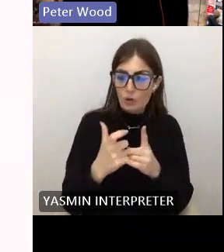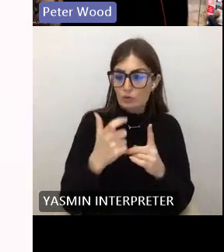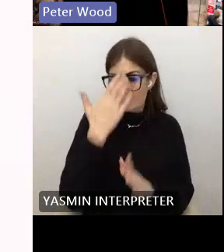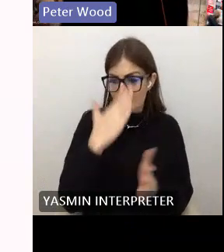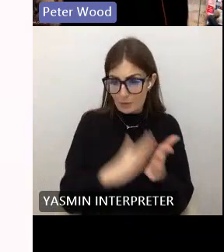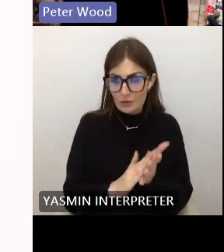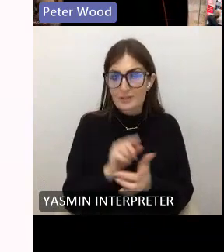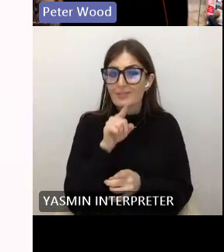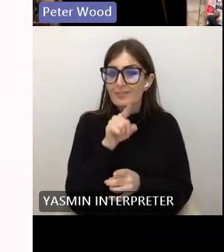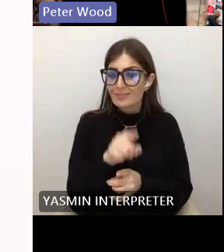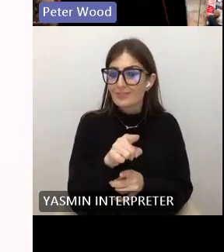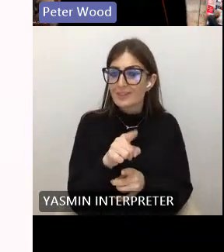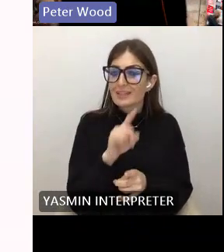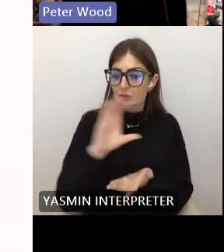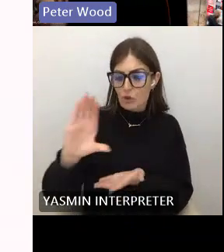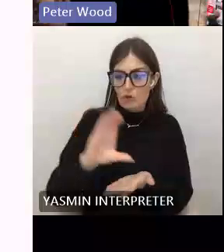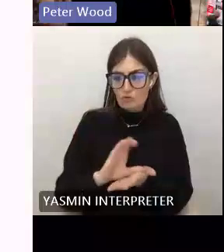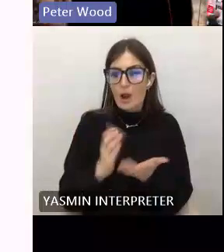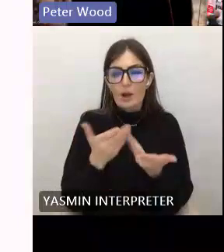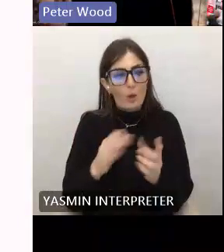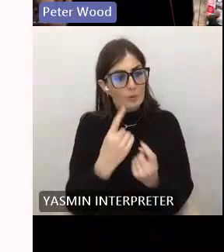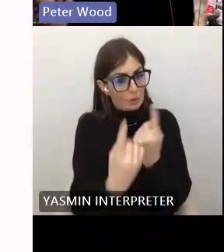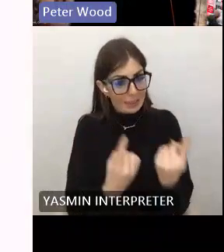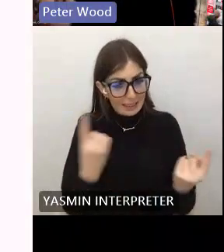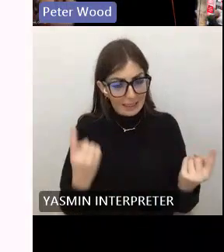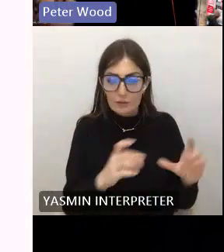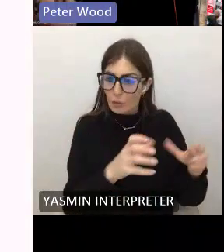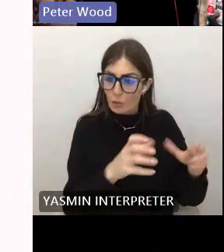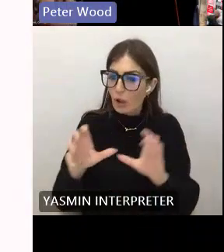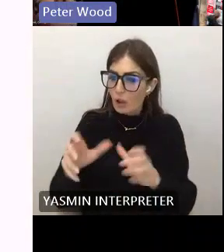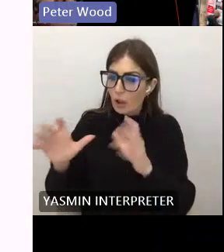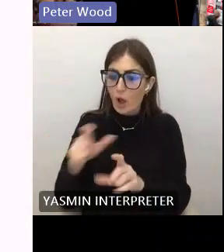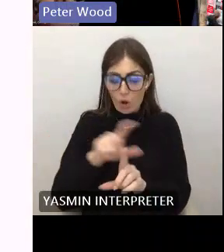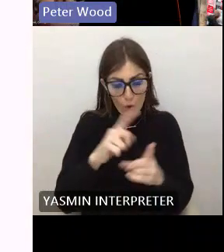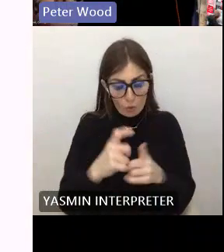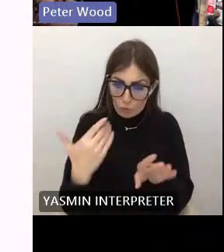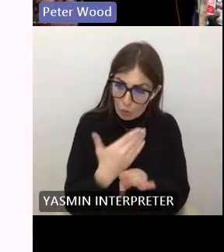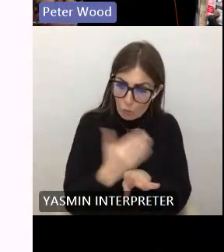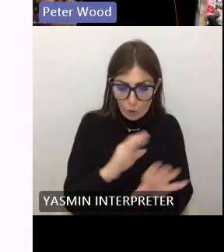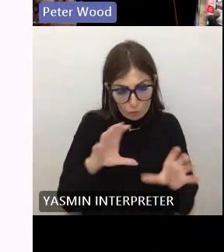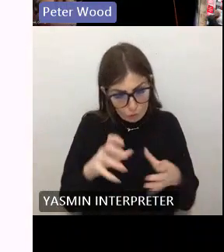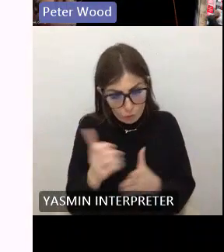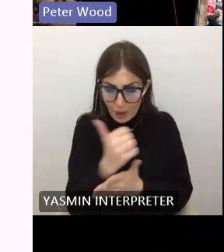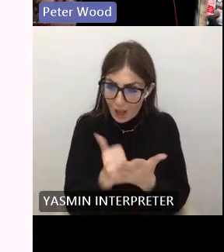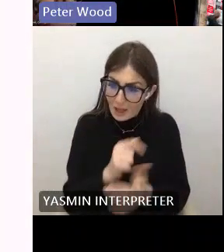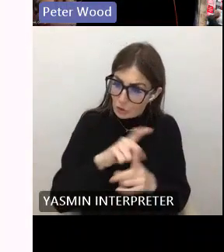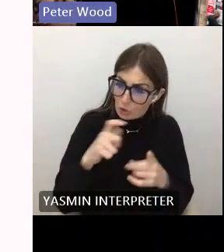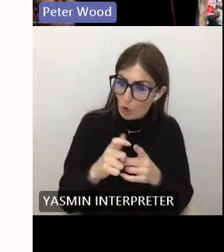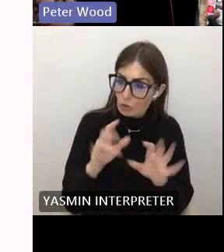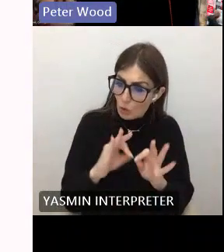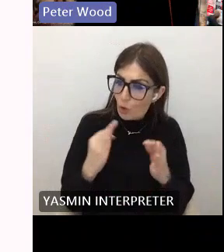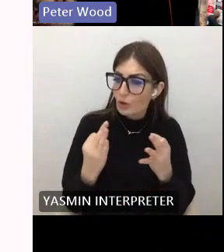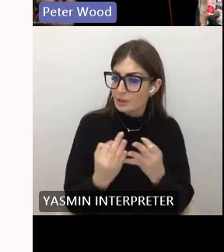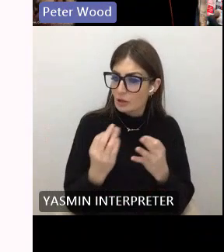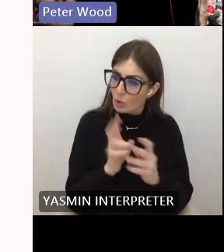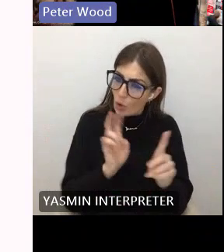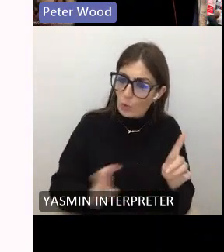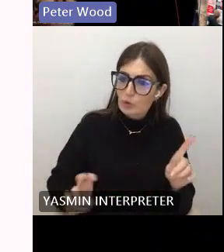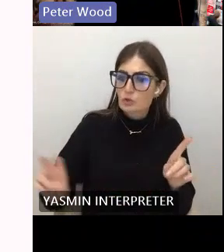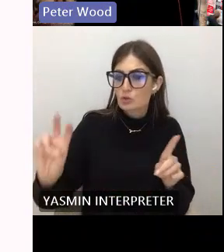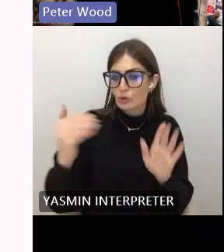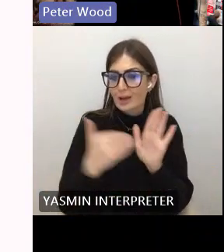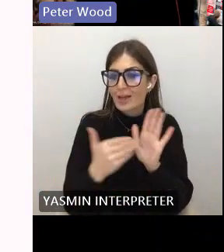grant round is open to individual artists and cultural workers, groups and arts and cultural organisations who are touring arts and cultural